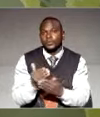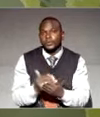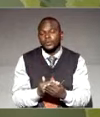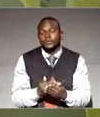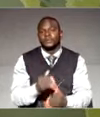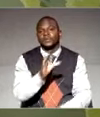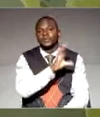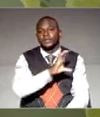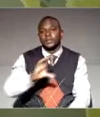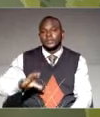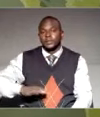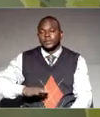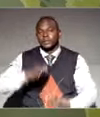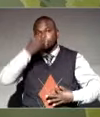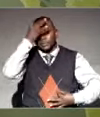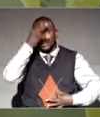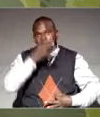Christian faith. That's on